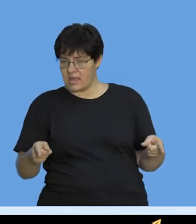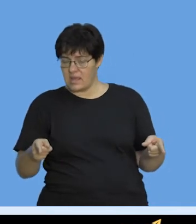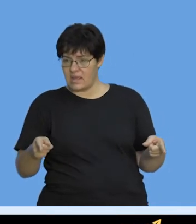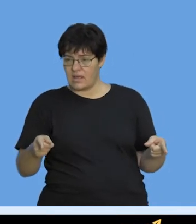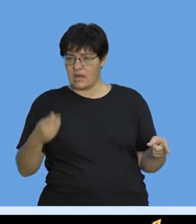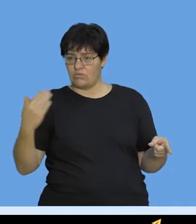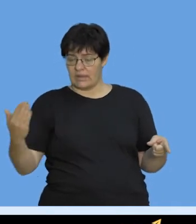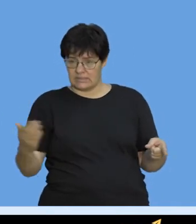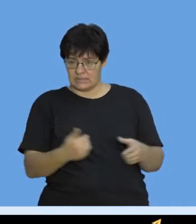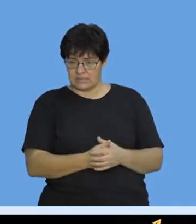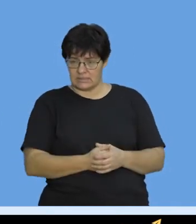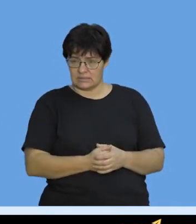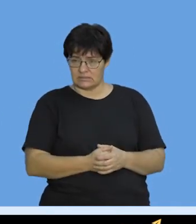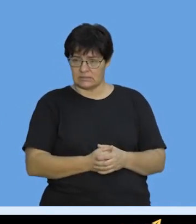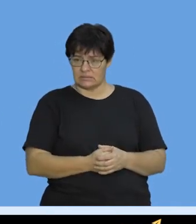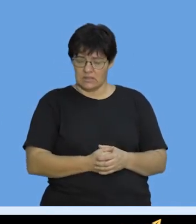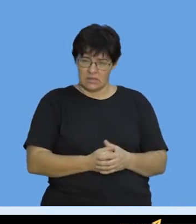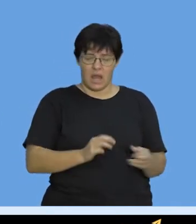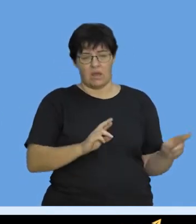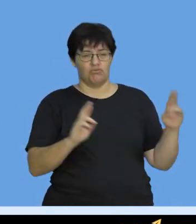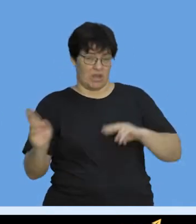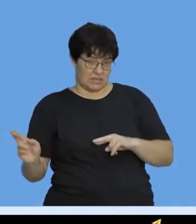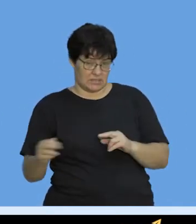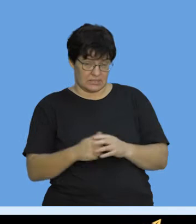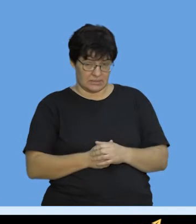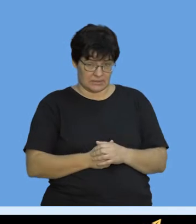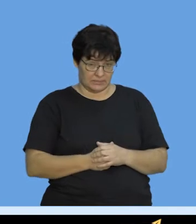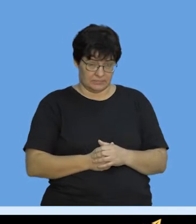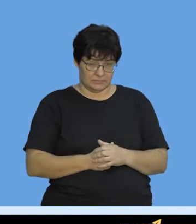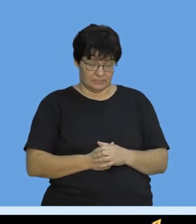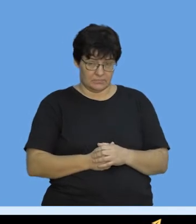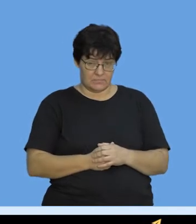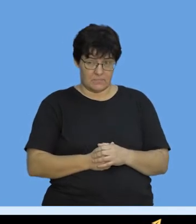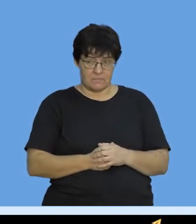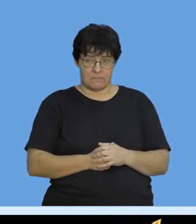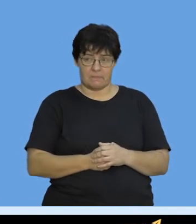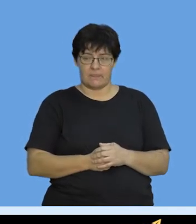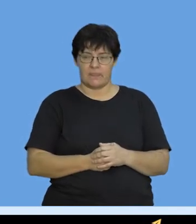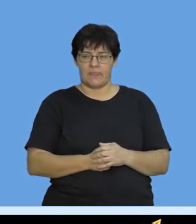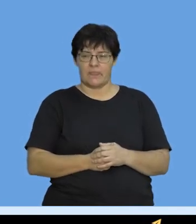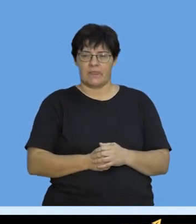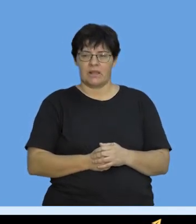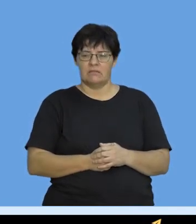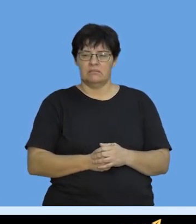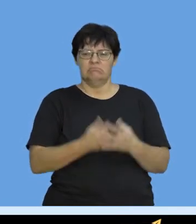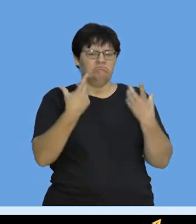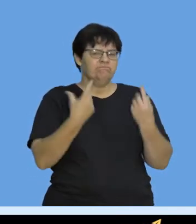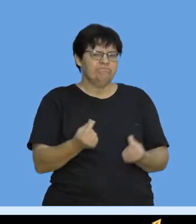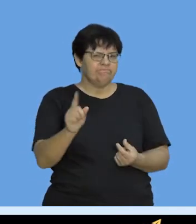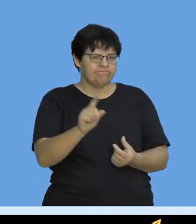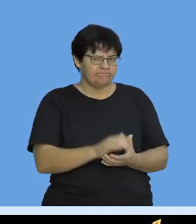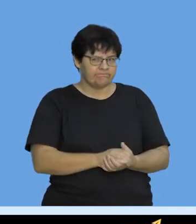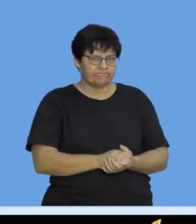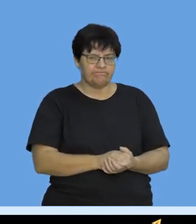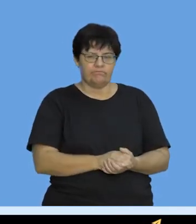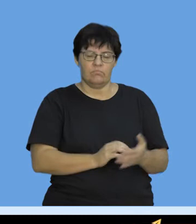on the right. That's the reactant and product respectively, okay? So what is it that we can do? On the